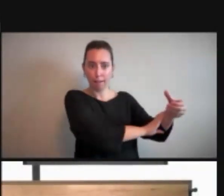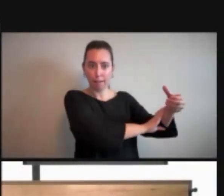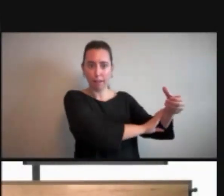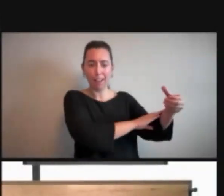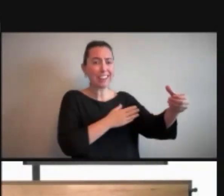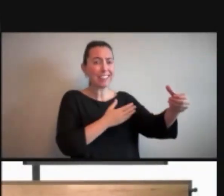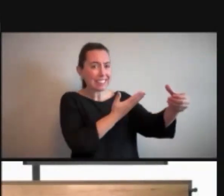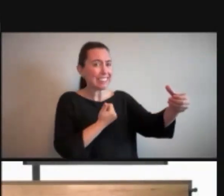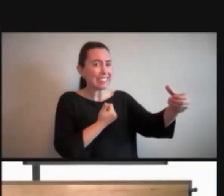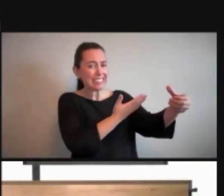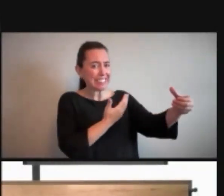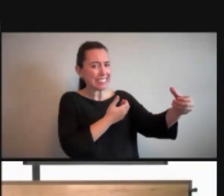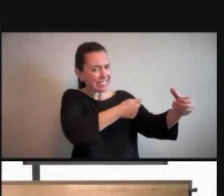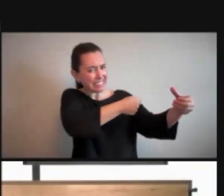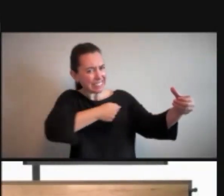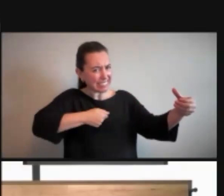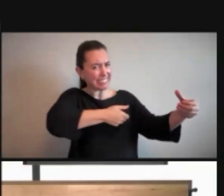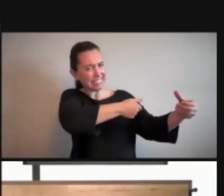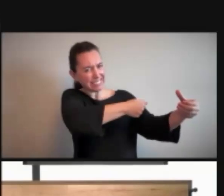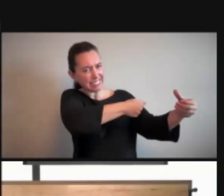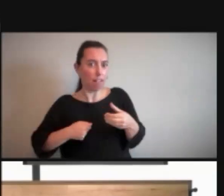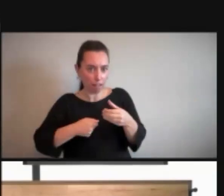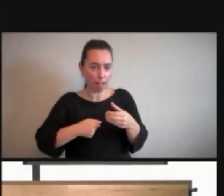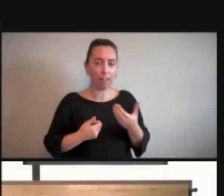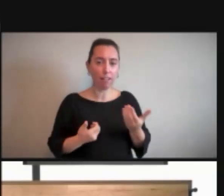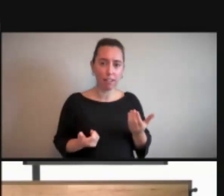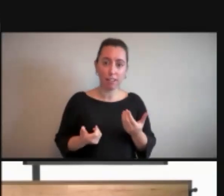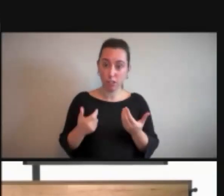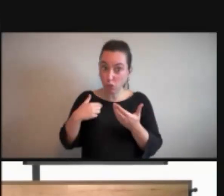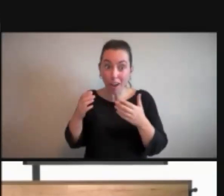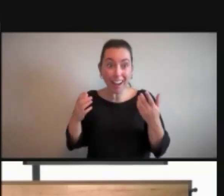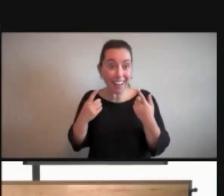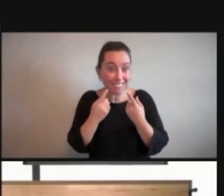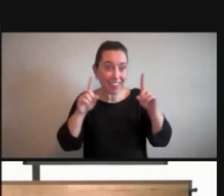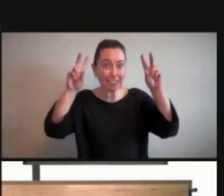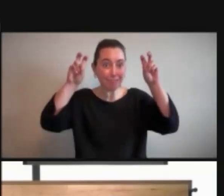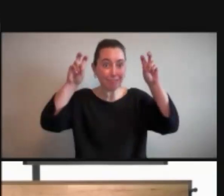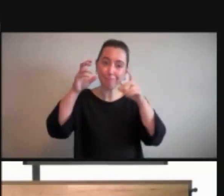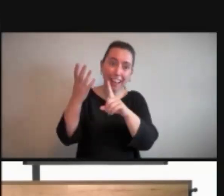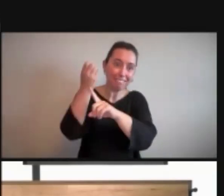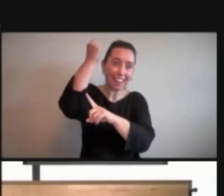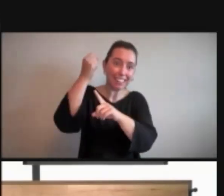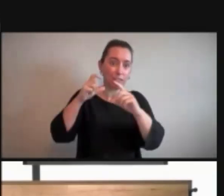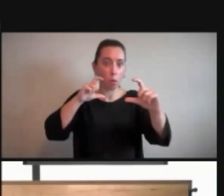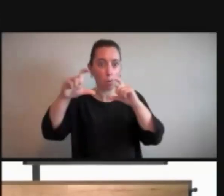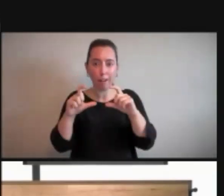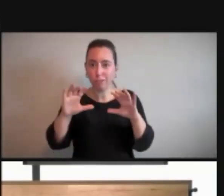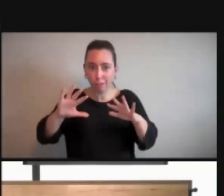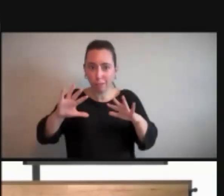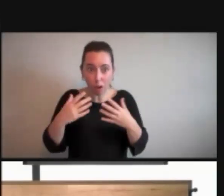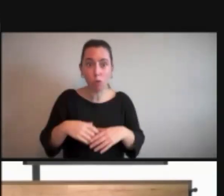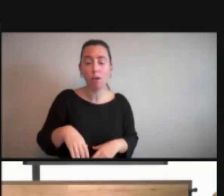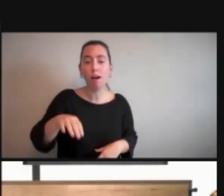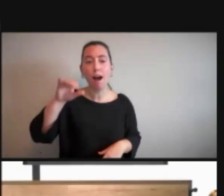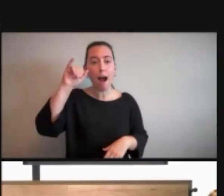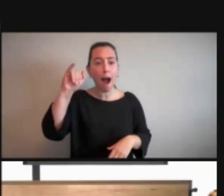services. So what is effective communication, the requirement effective communication about? It says that ICT support services